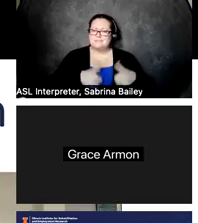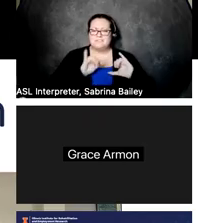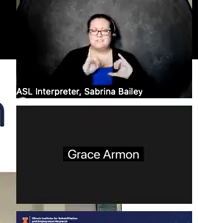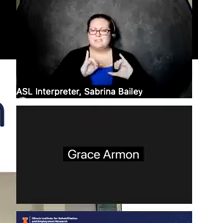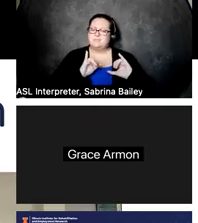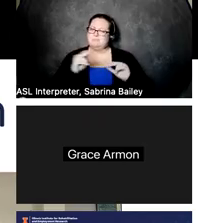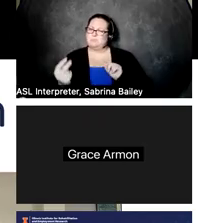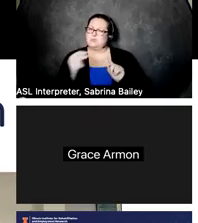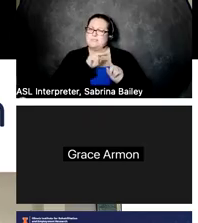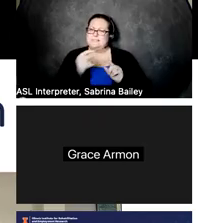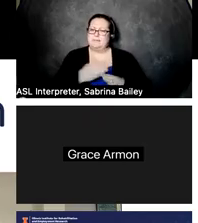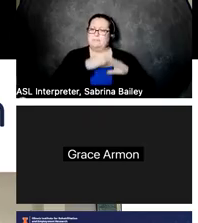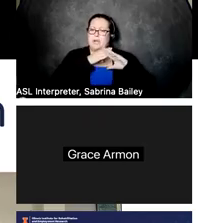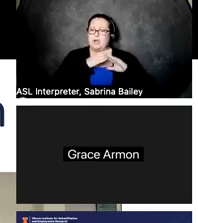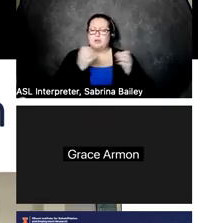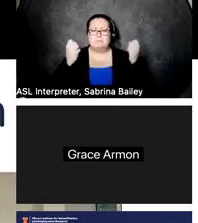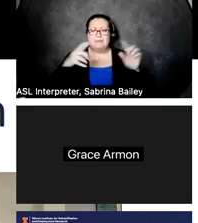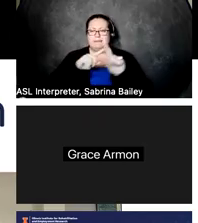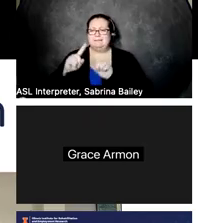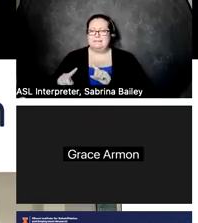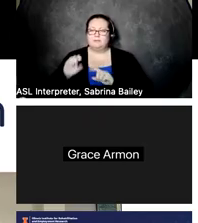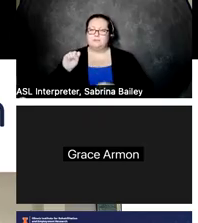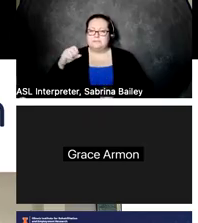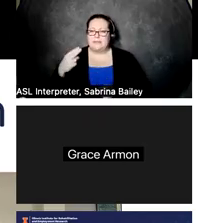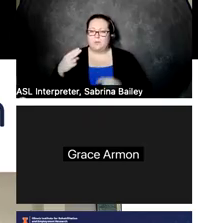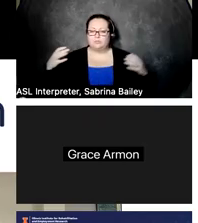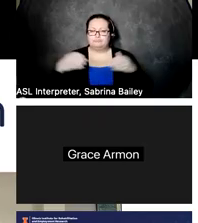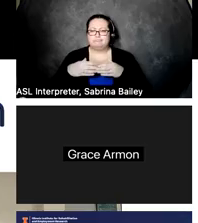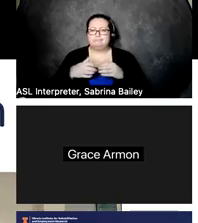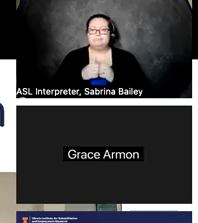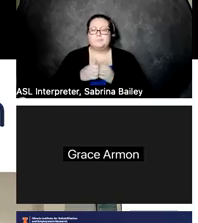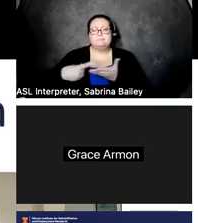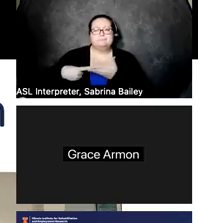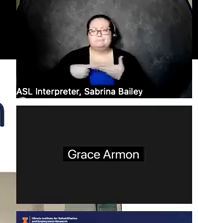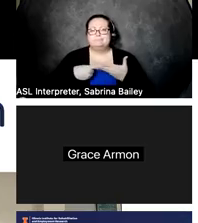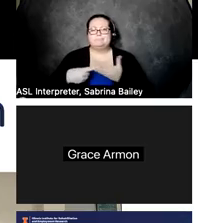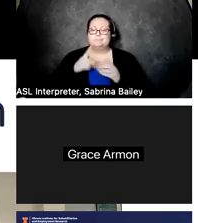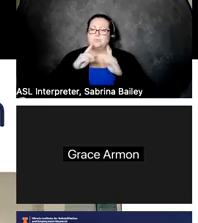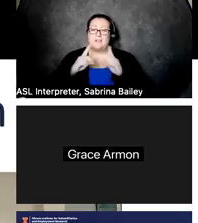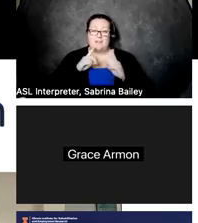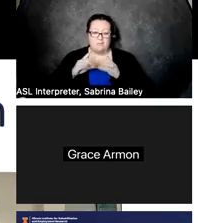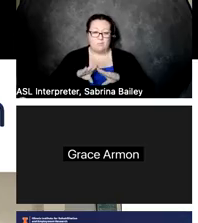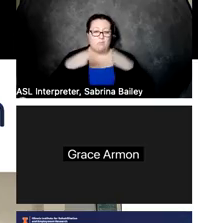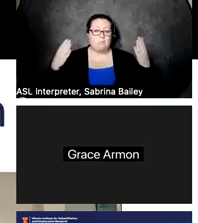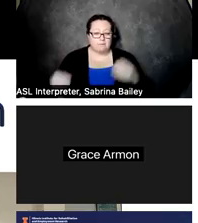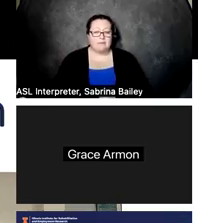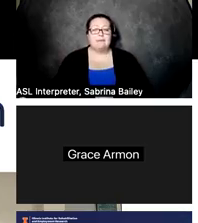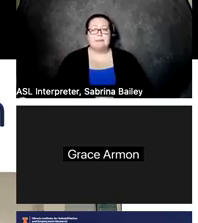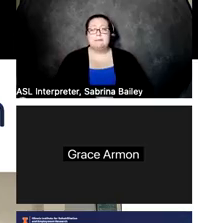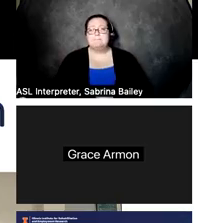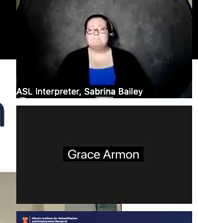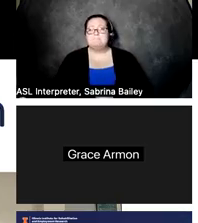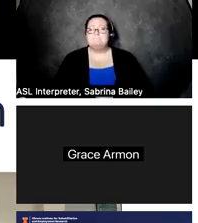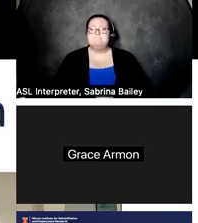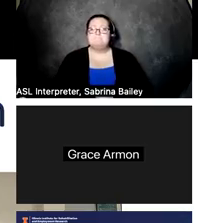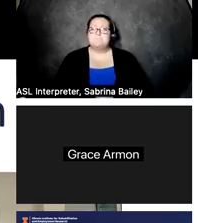of brought a number of different stakeholders together to kind of just have an open dialogue, gather information,